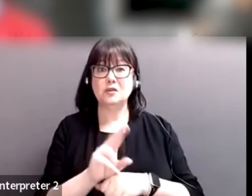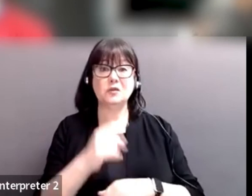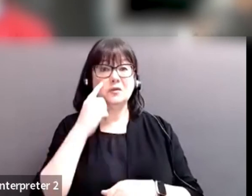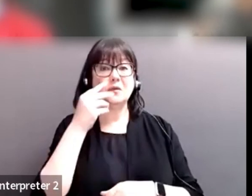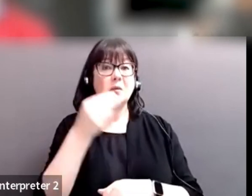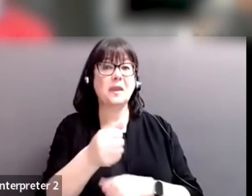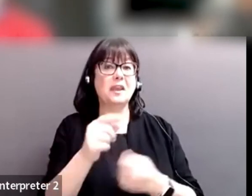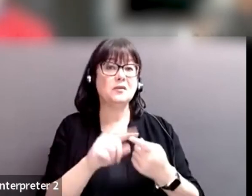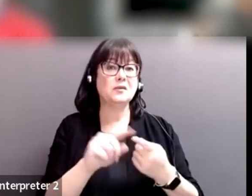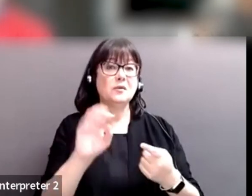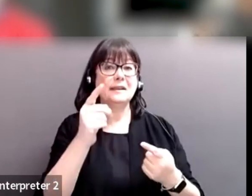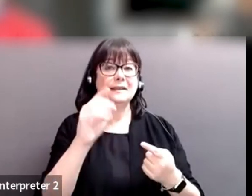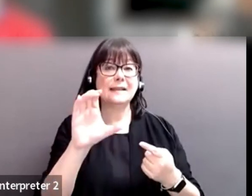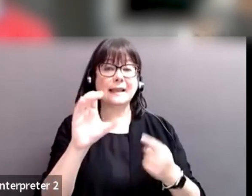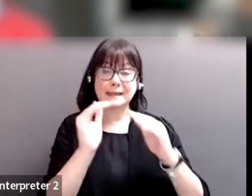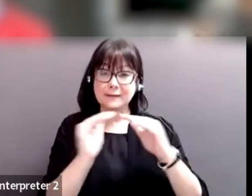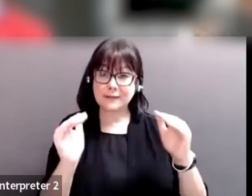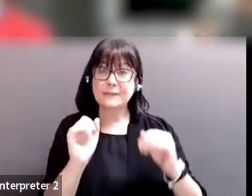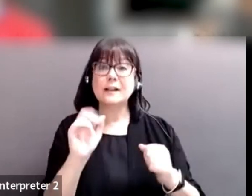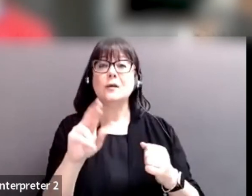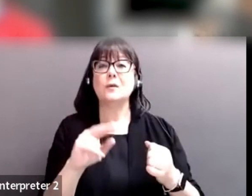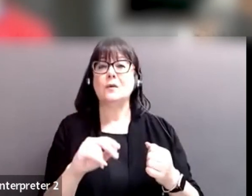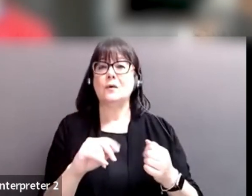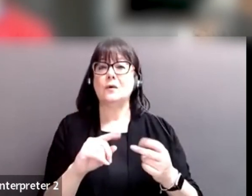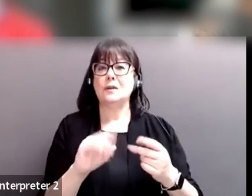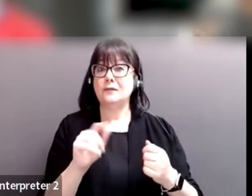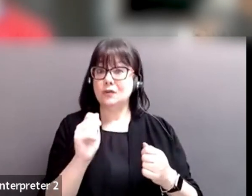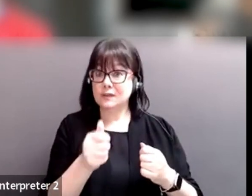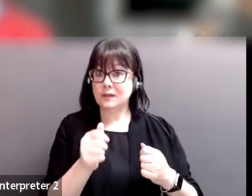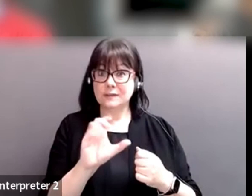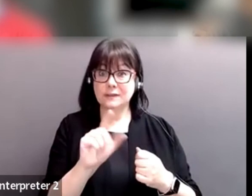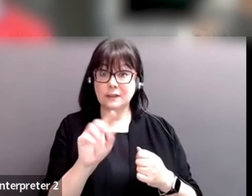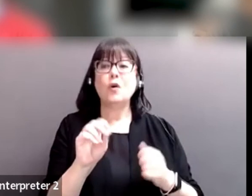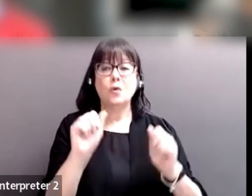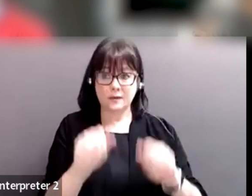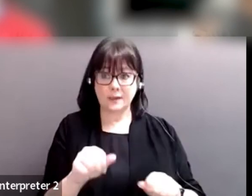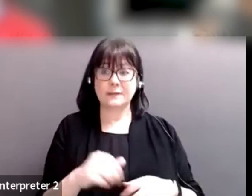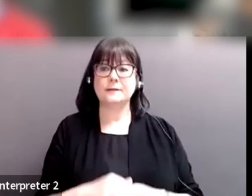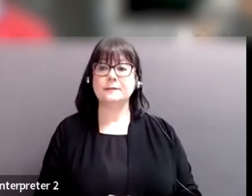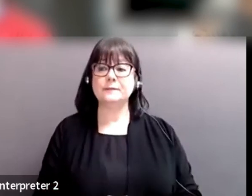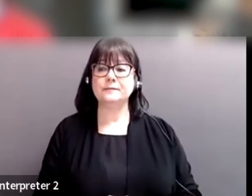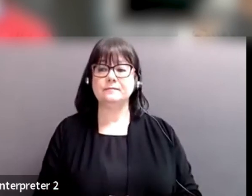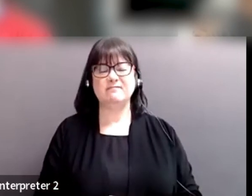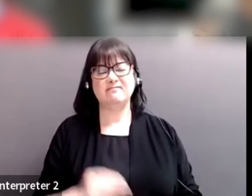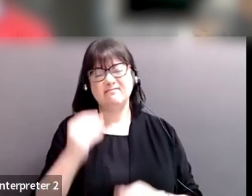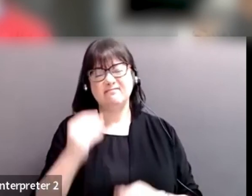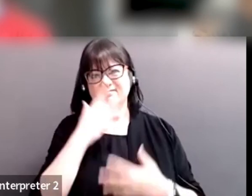you're the CTO yourself, then you can potentially do that. So unfortunately, not a ton of opportunities there,